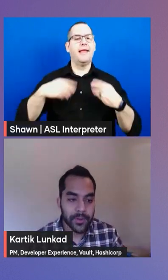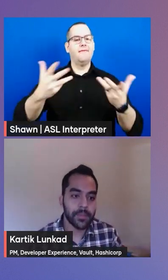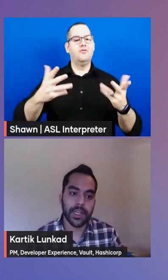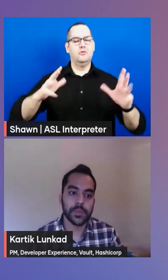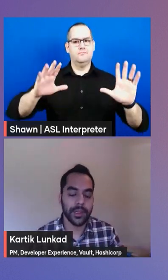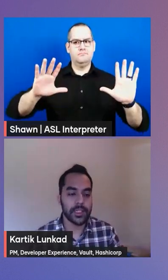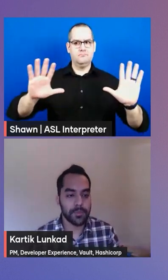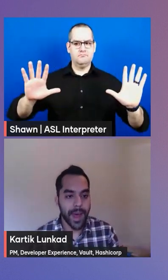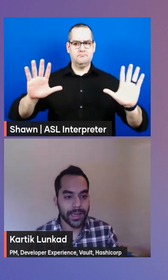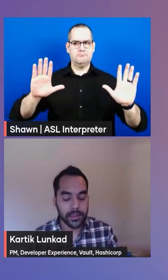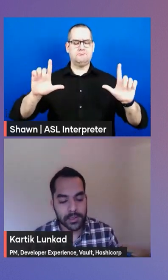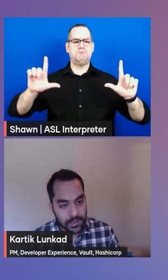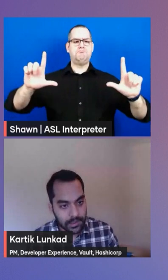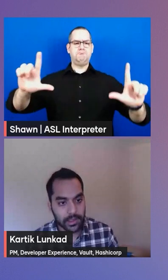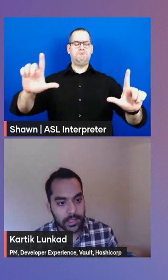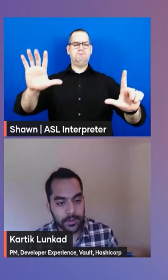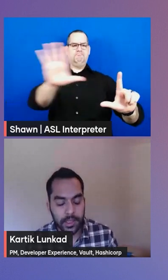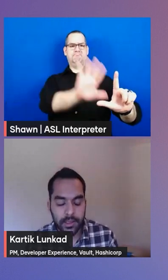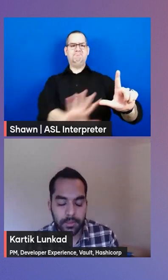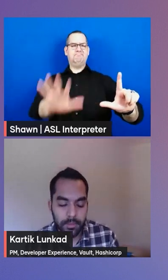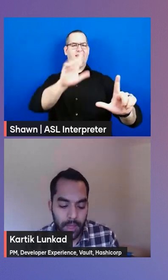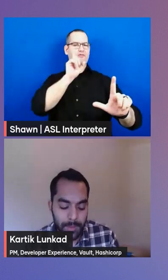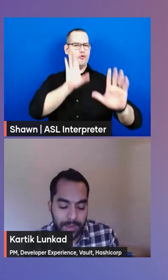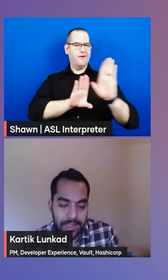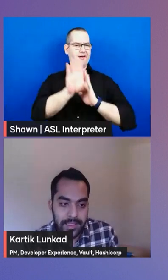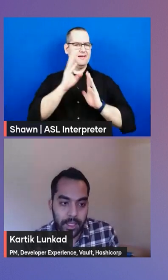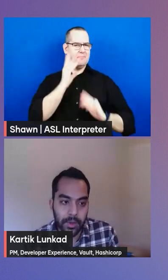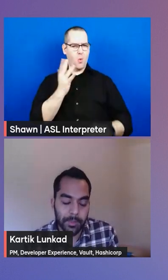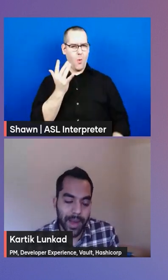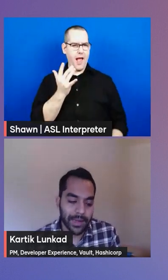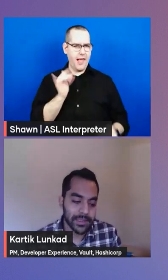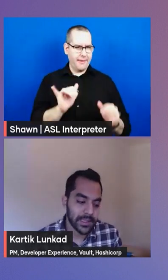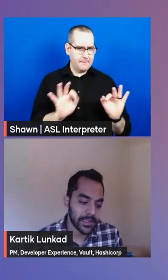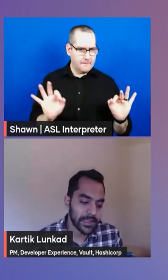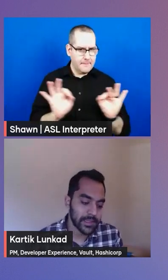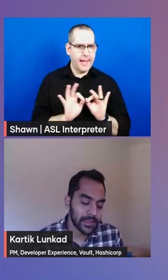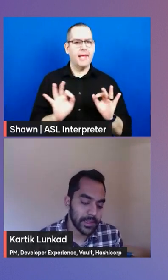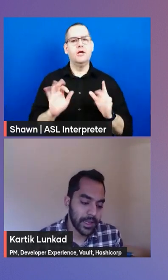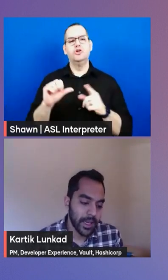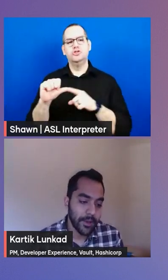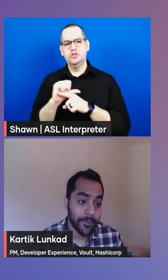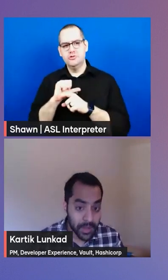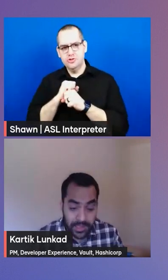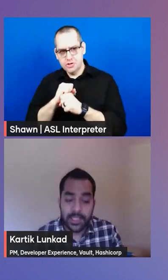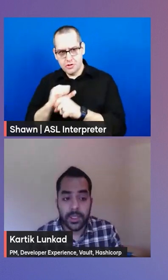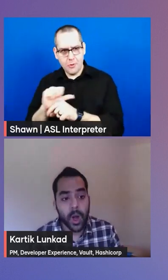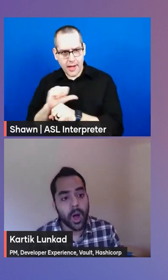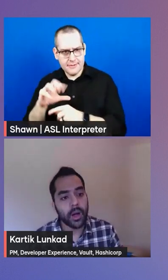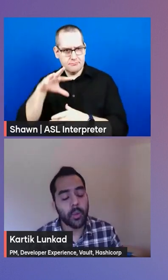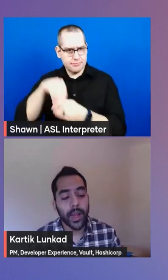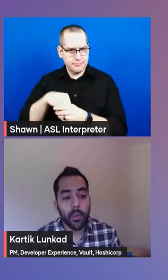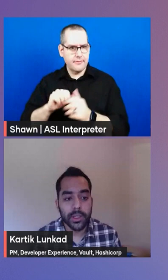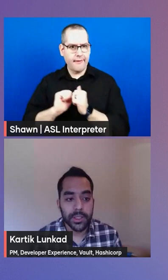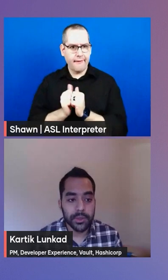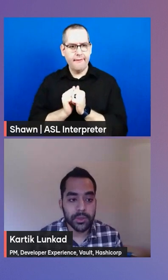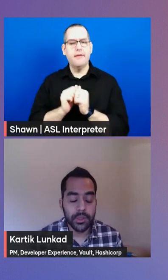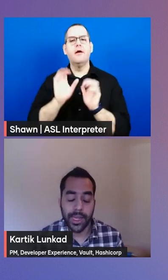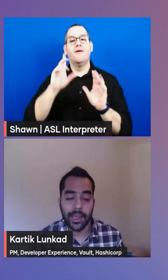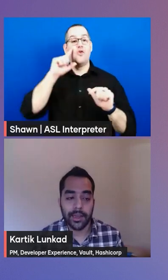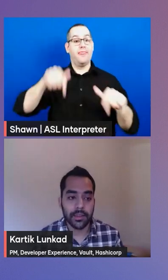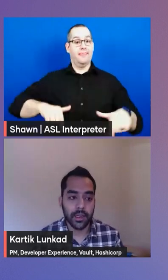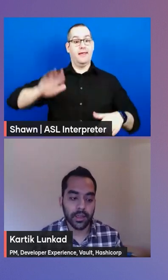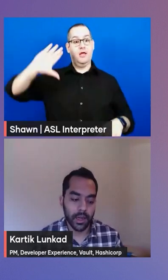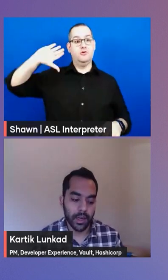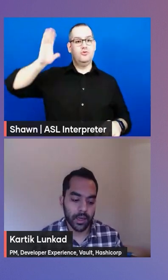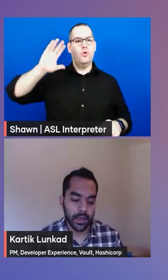why developer experience matters in implementing security practices. For this talk, what I wanted to